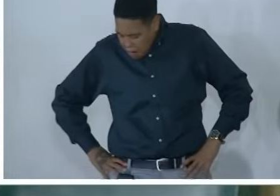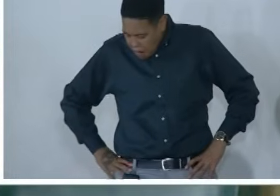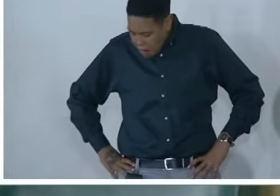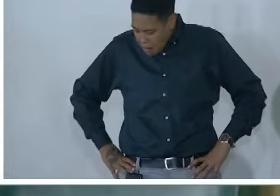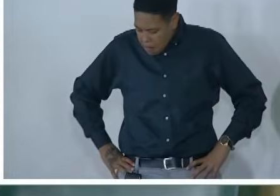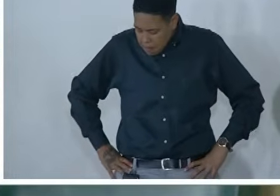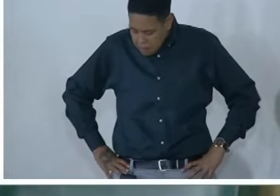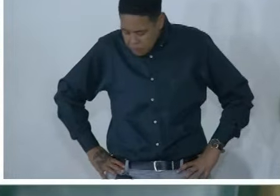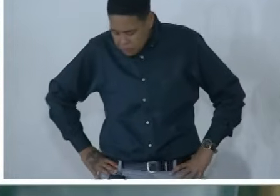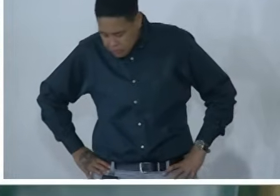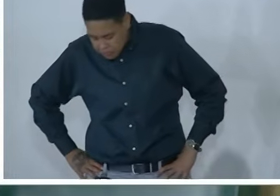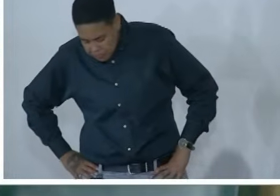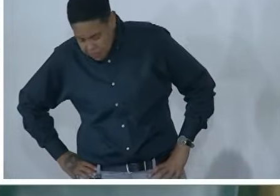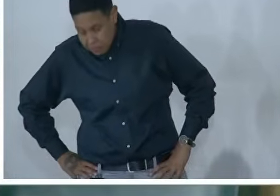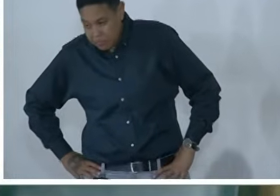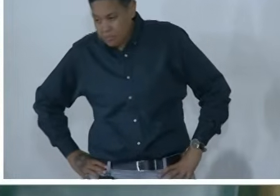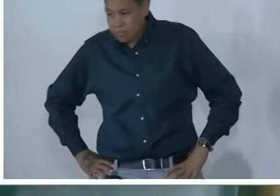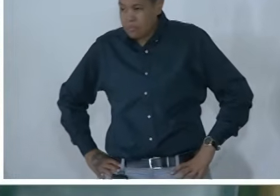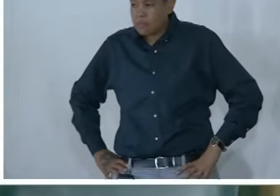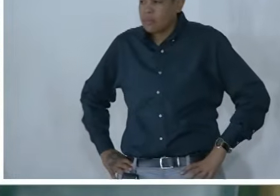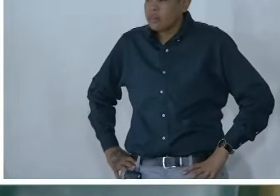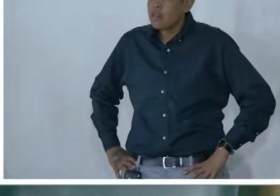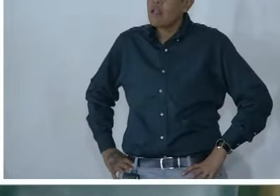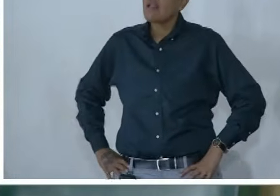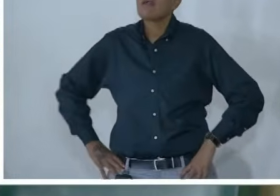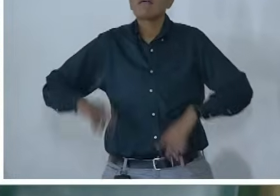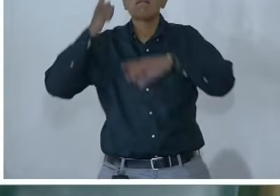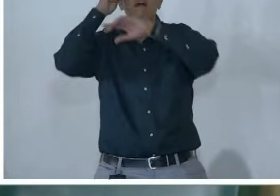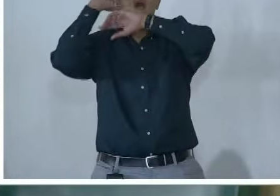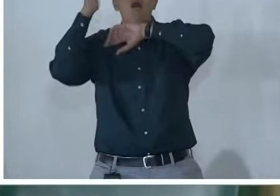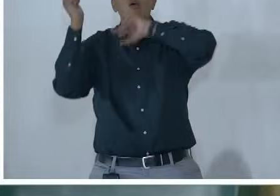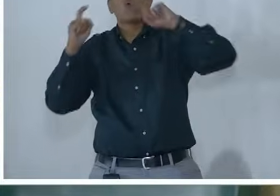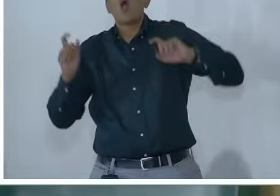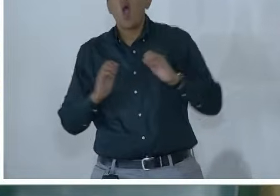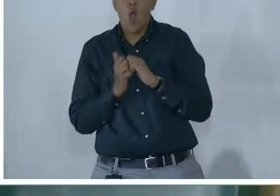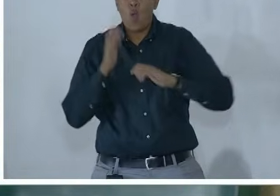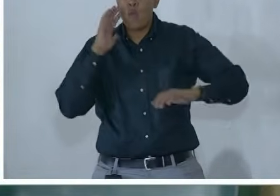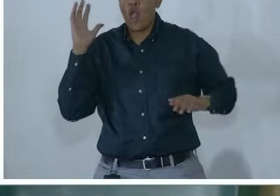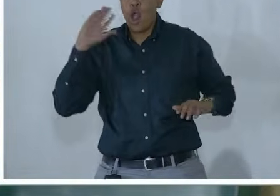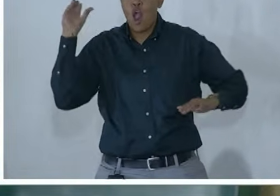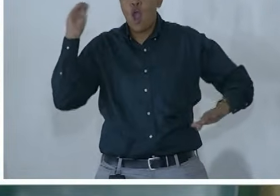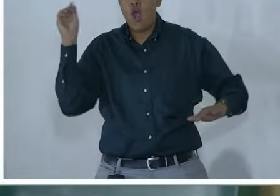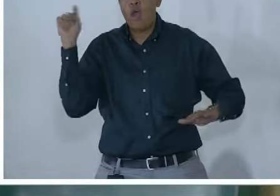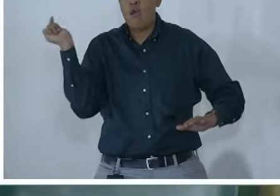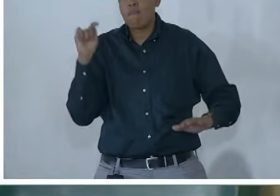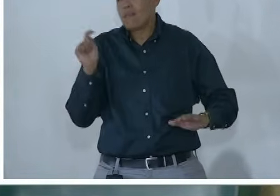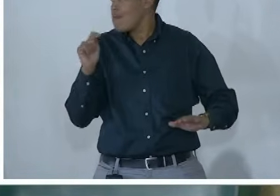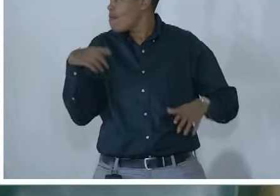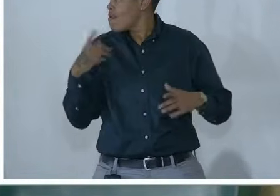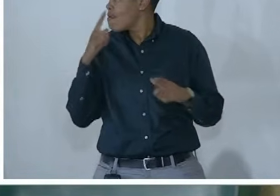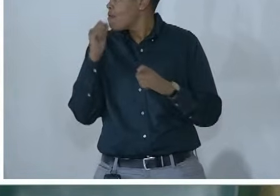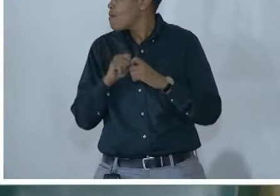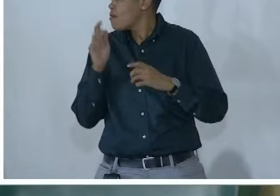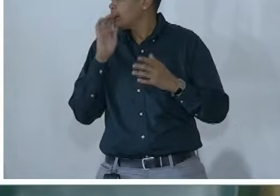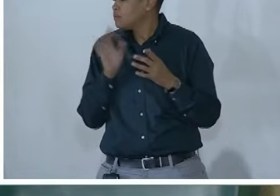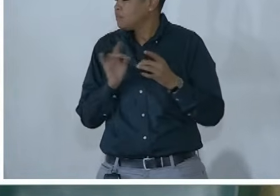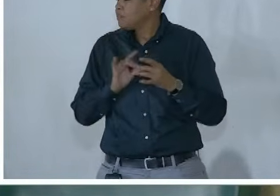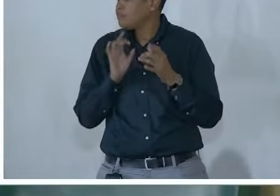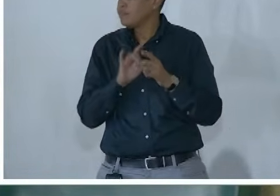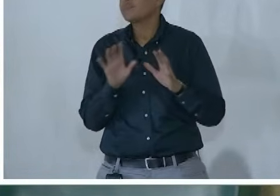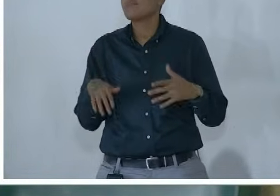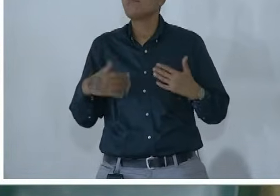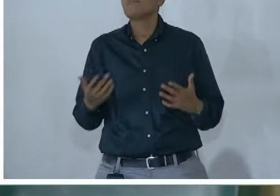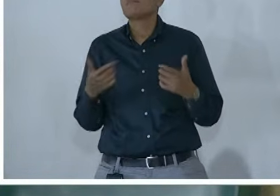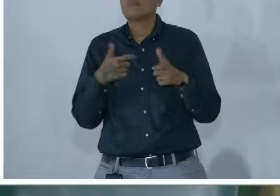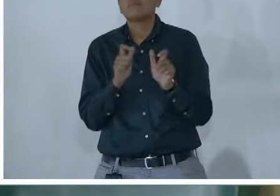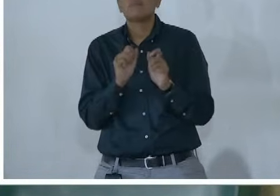other question, how will the companies be speaking to the